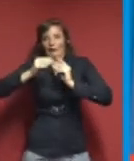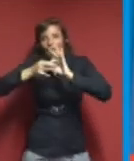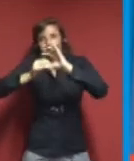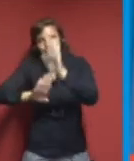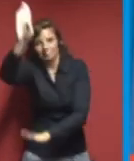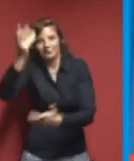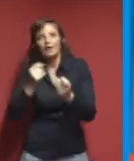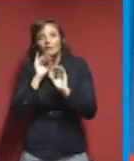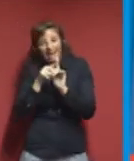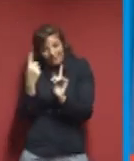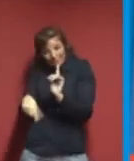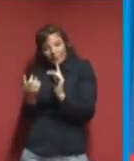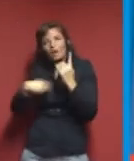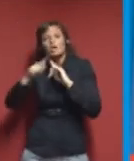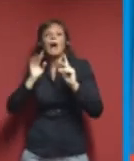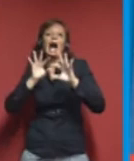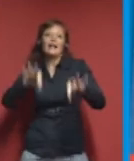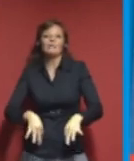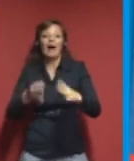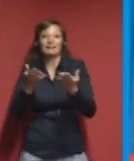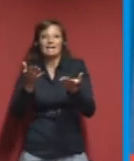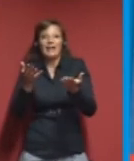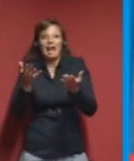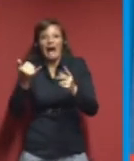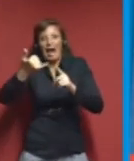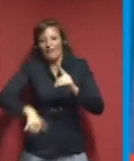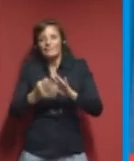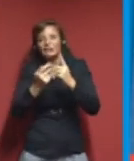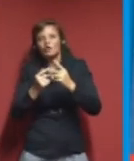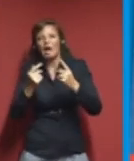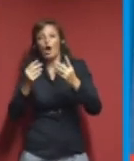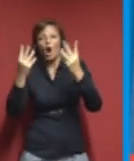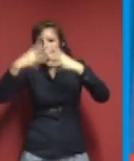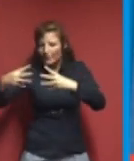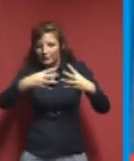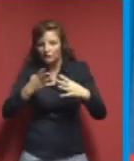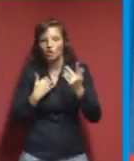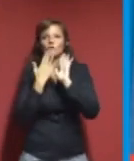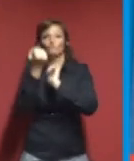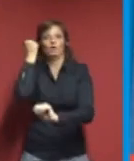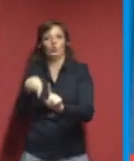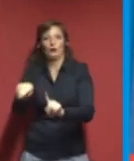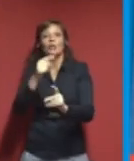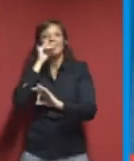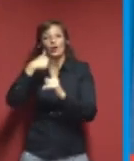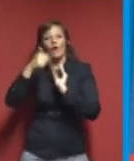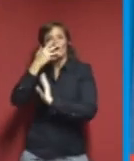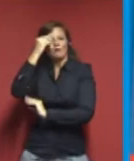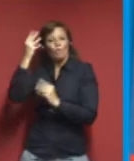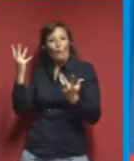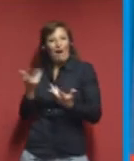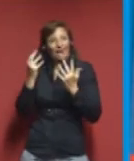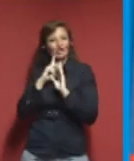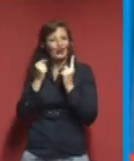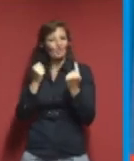of organizational advantage. Typically, if you wanted to make something cool that was kind of complex and sell